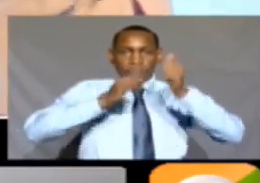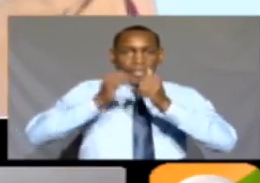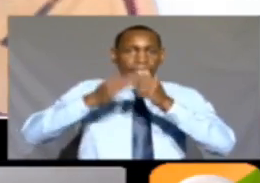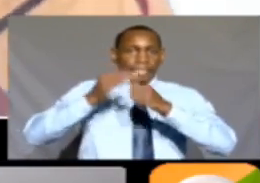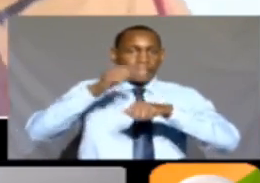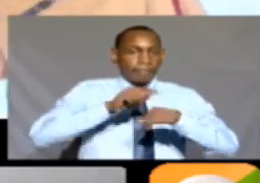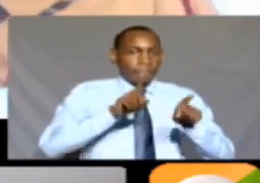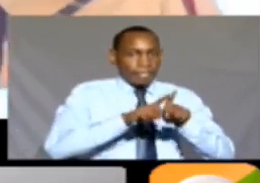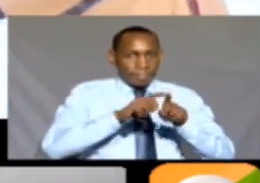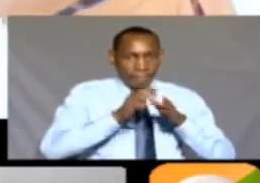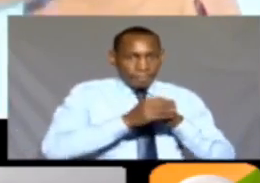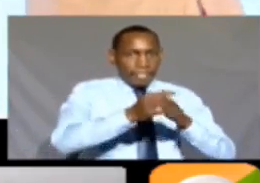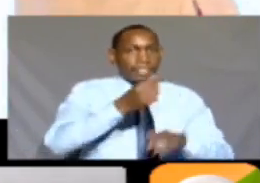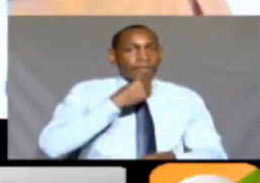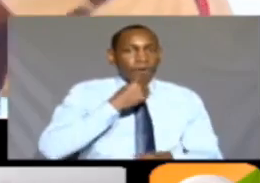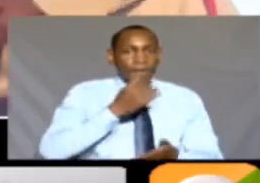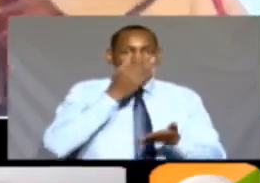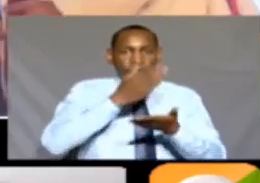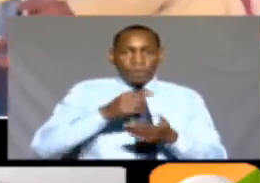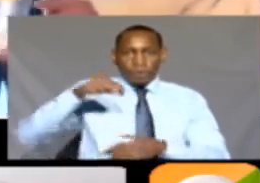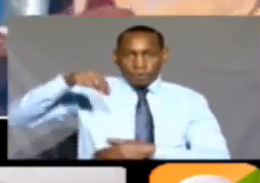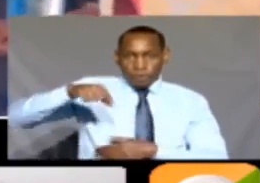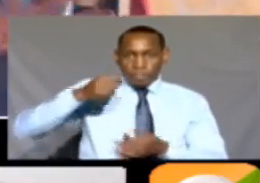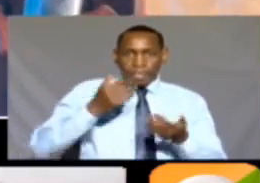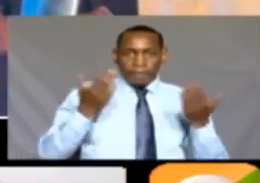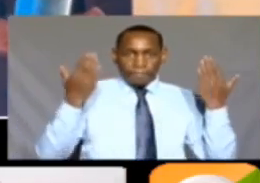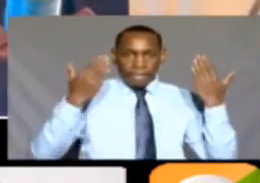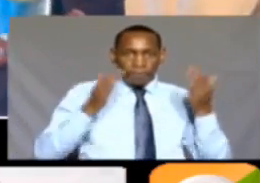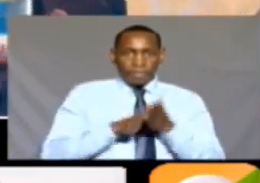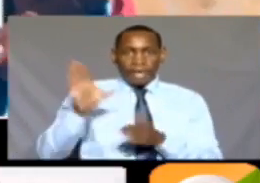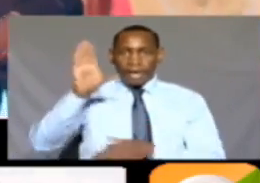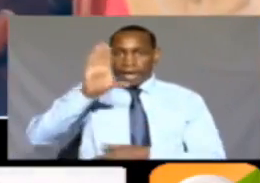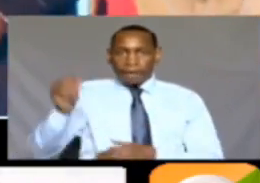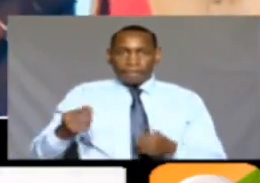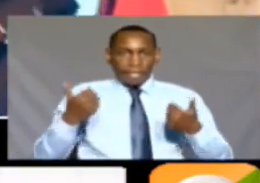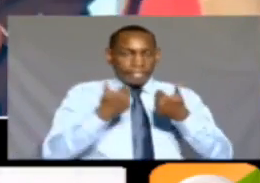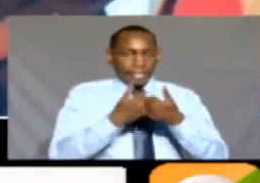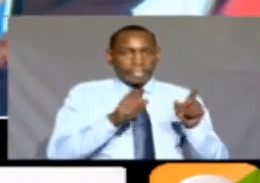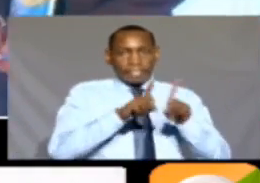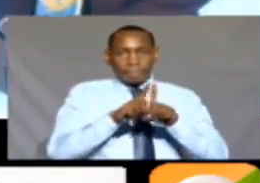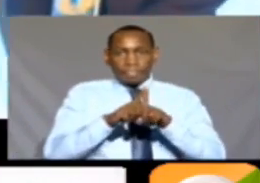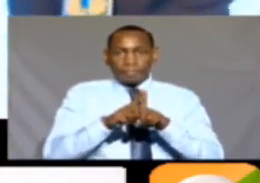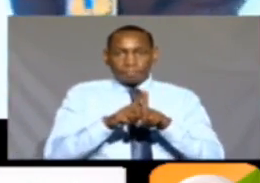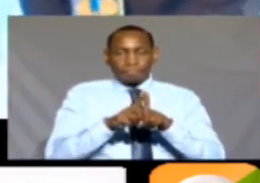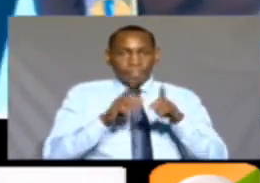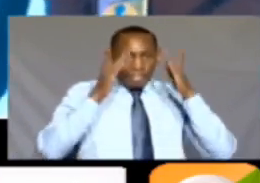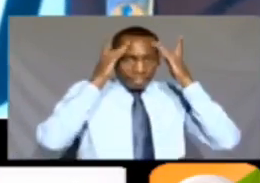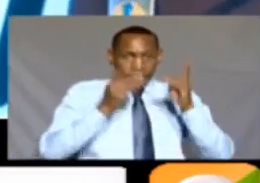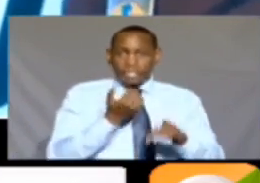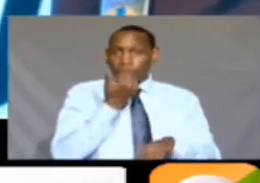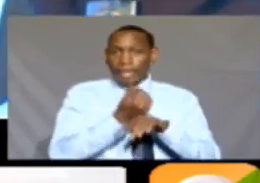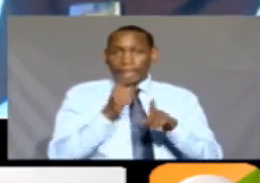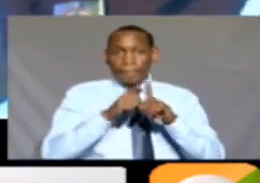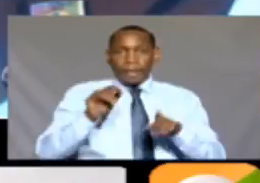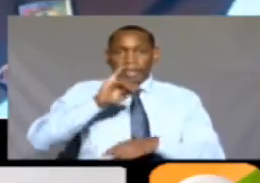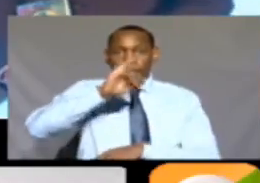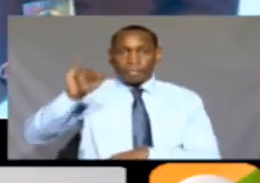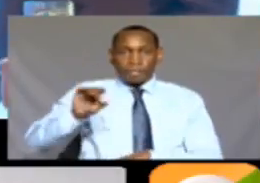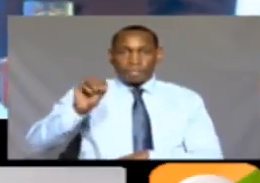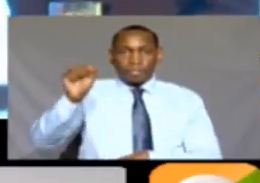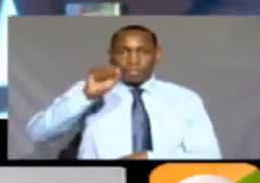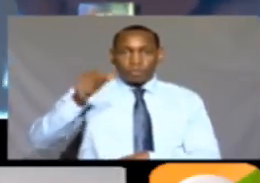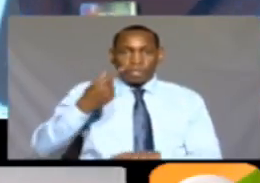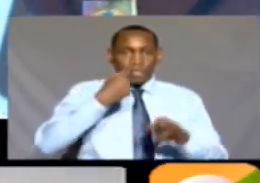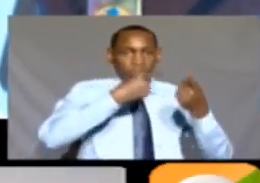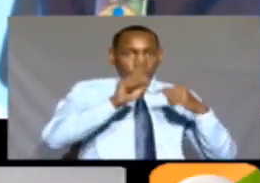as taking Gor Mahia to the quarterfinals of the Confederations Cup. Now, it was a tight call, like I said, but Joash Onyango won on the